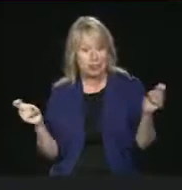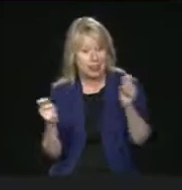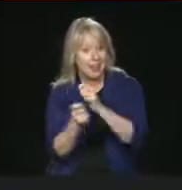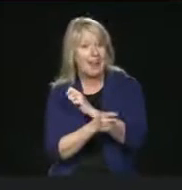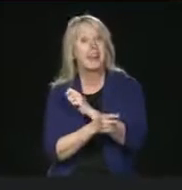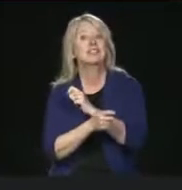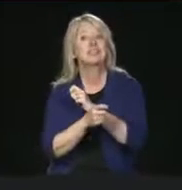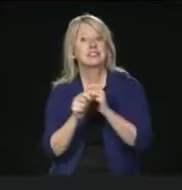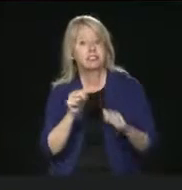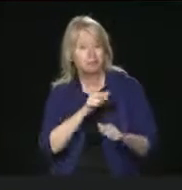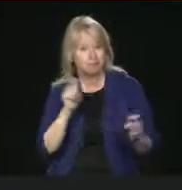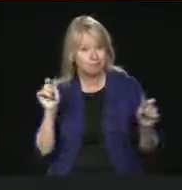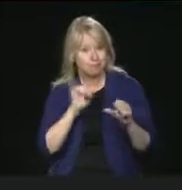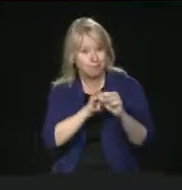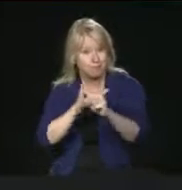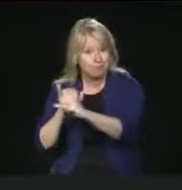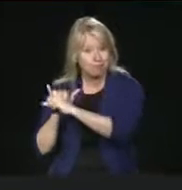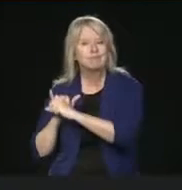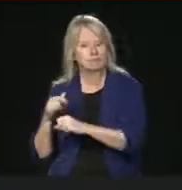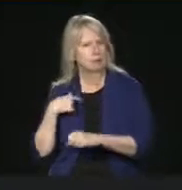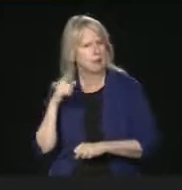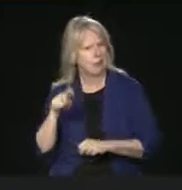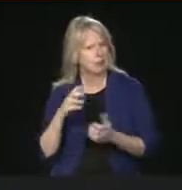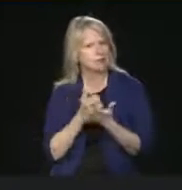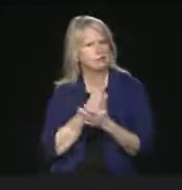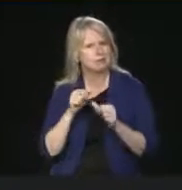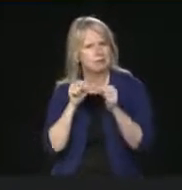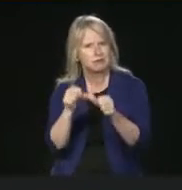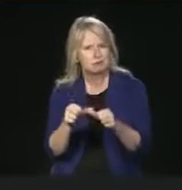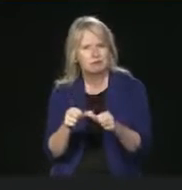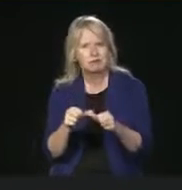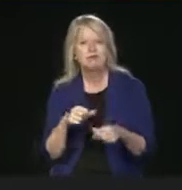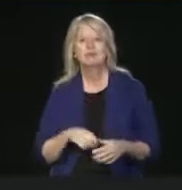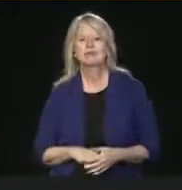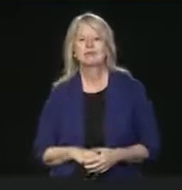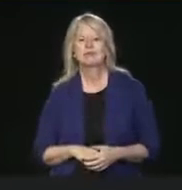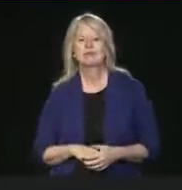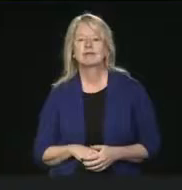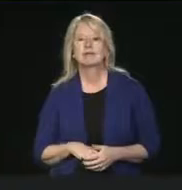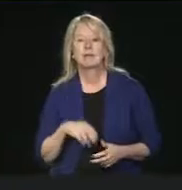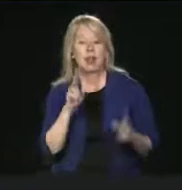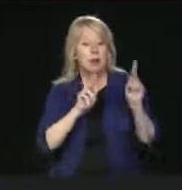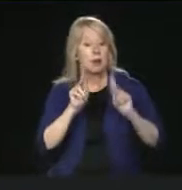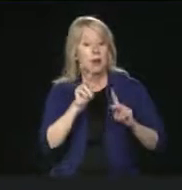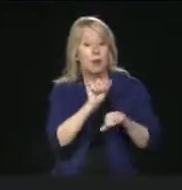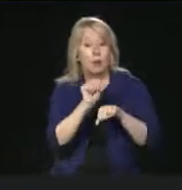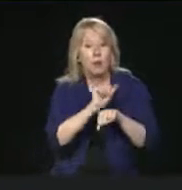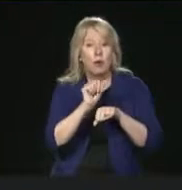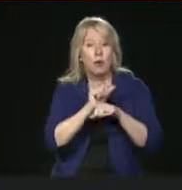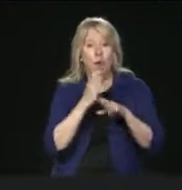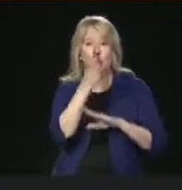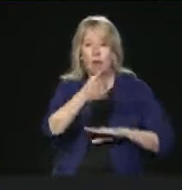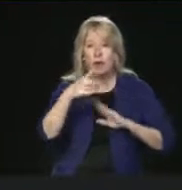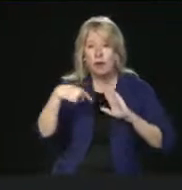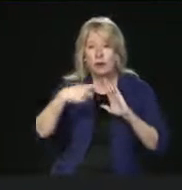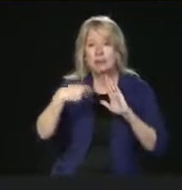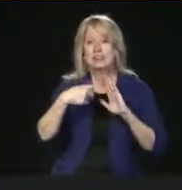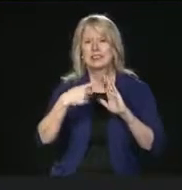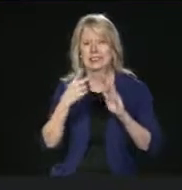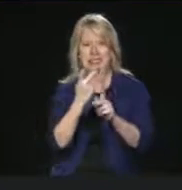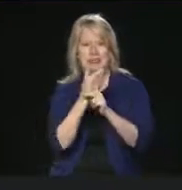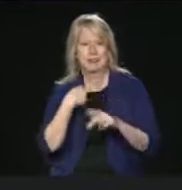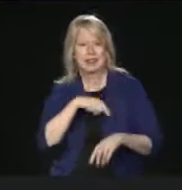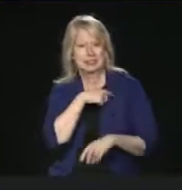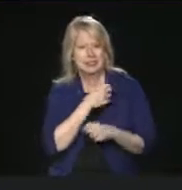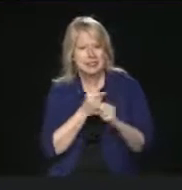continue. Thank everyone who's working overtime to keep us safe and keep the country moving. Hospital staff,